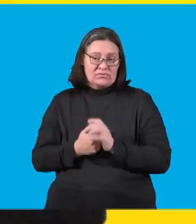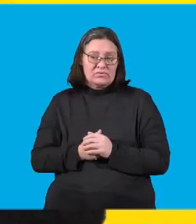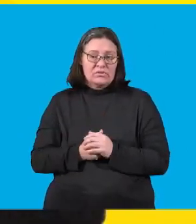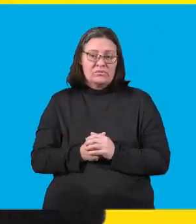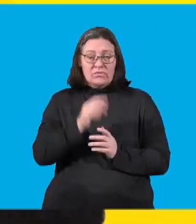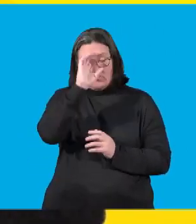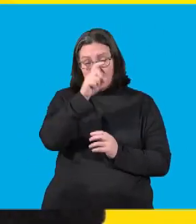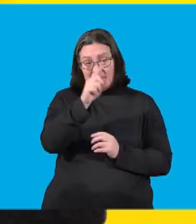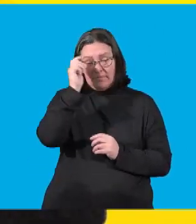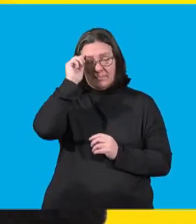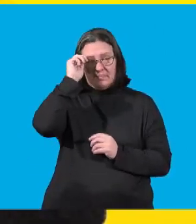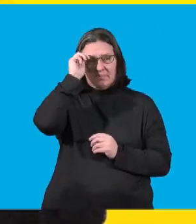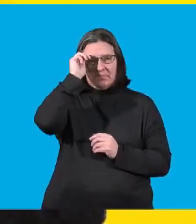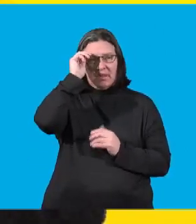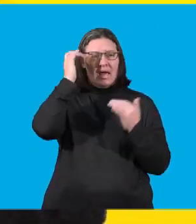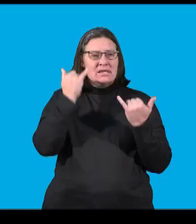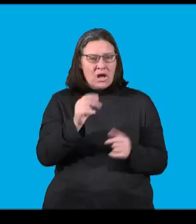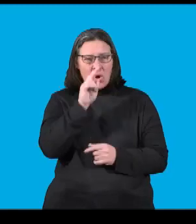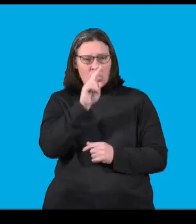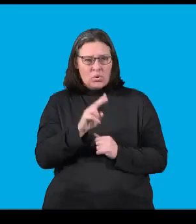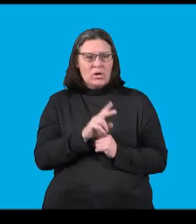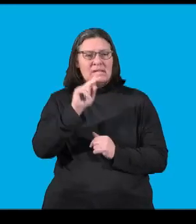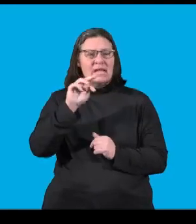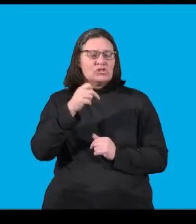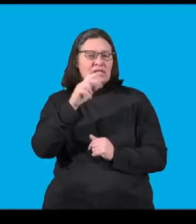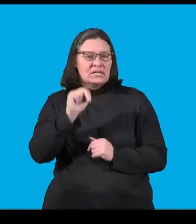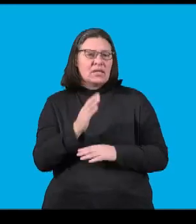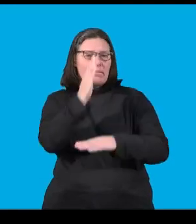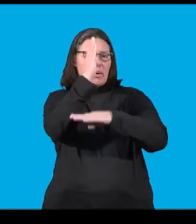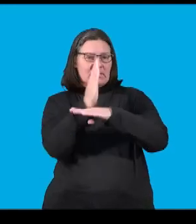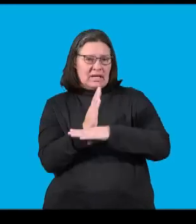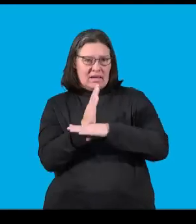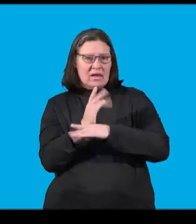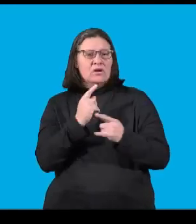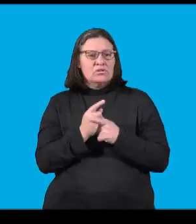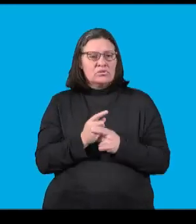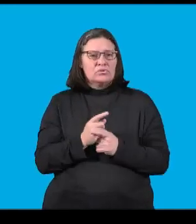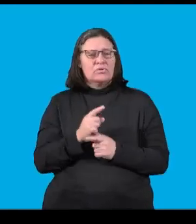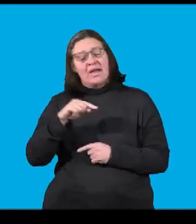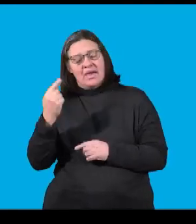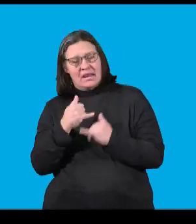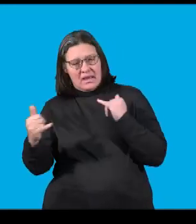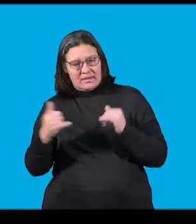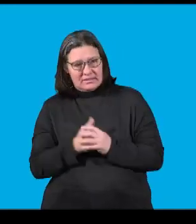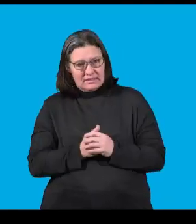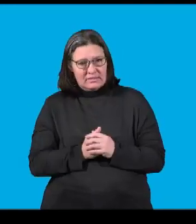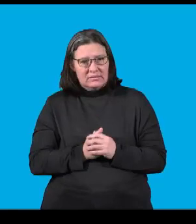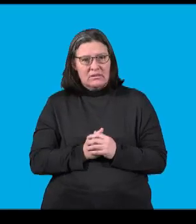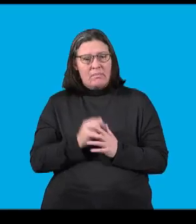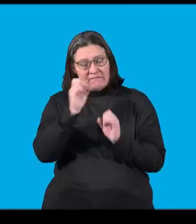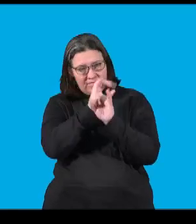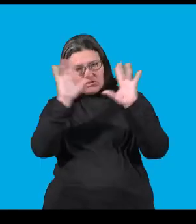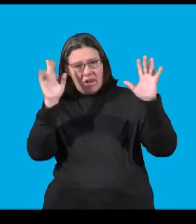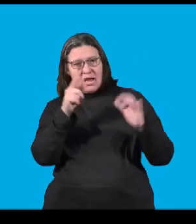changes, okay? Remember that. So now we are looking at a tangent that's perpendicular to another line. So again, guys,